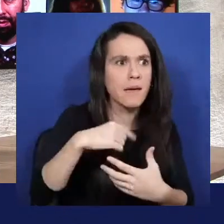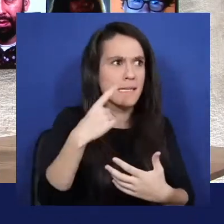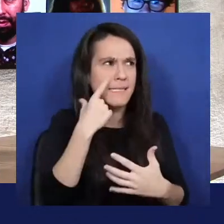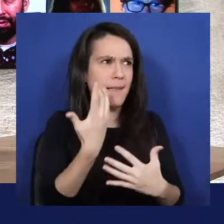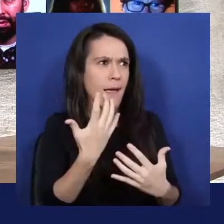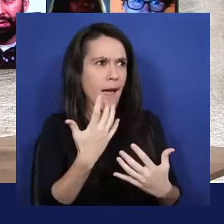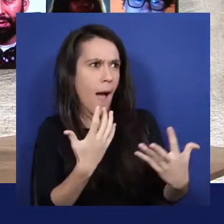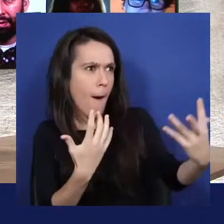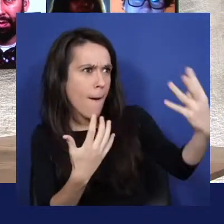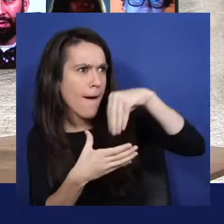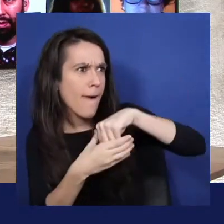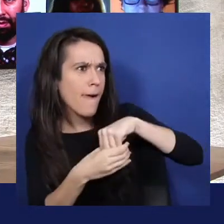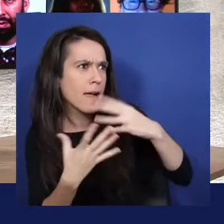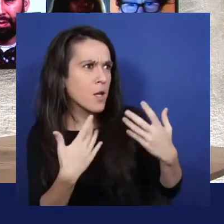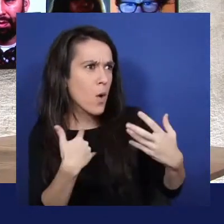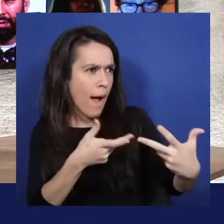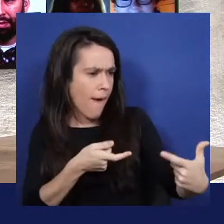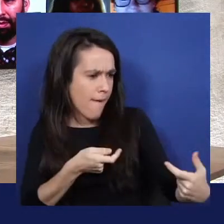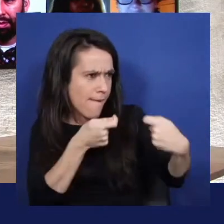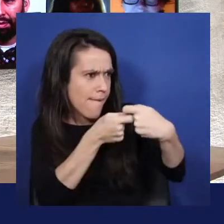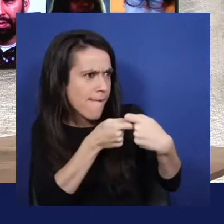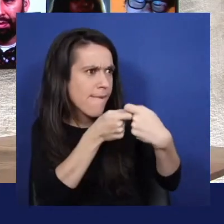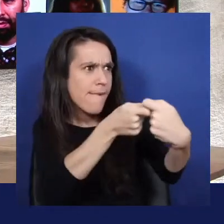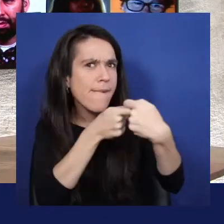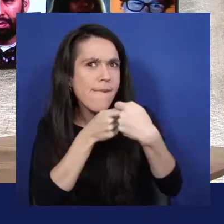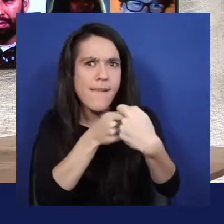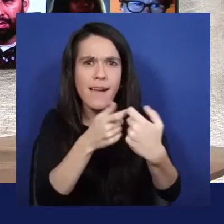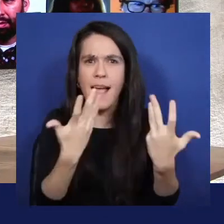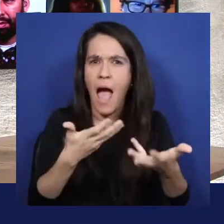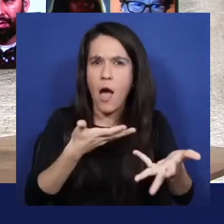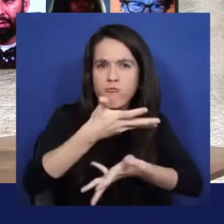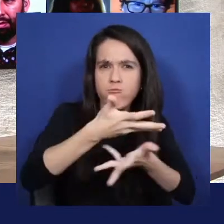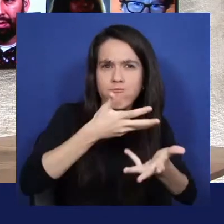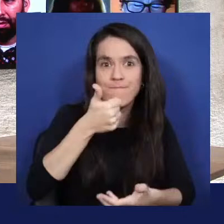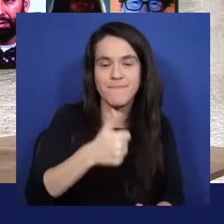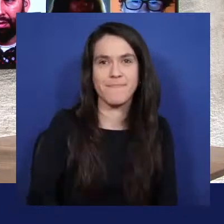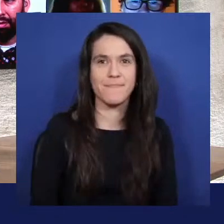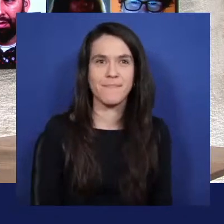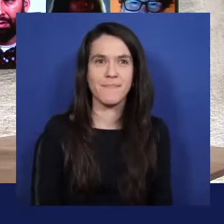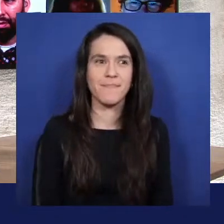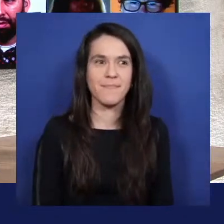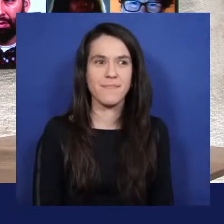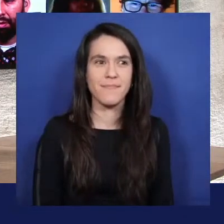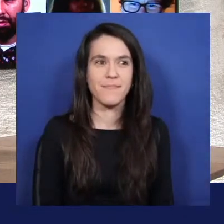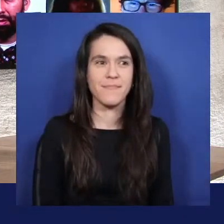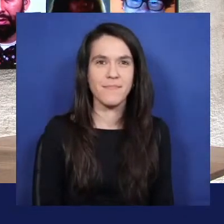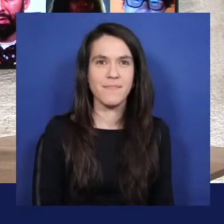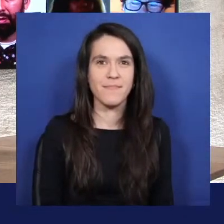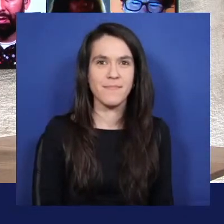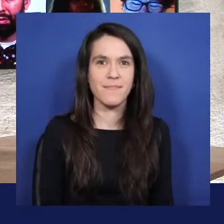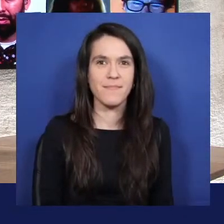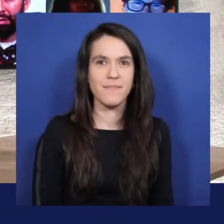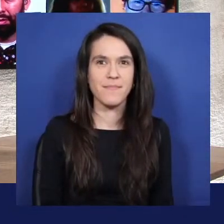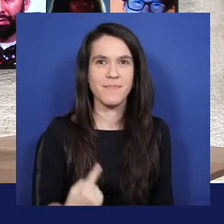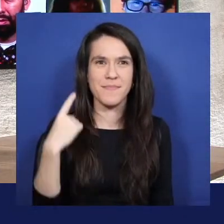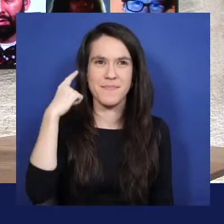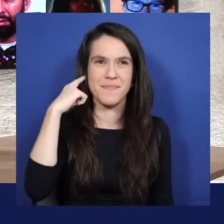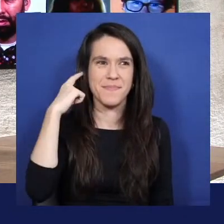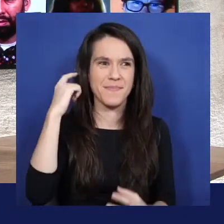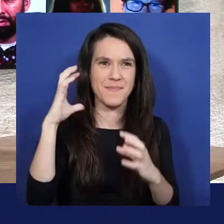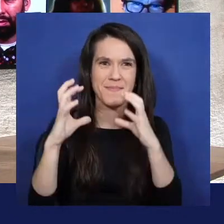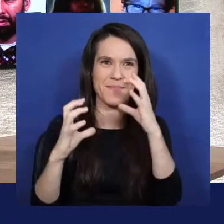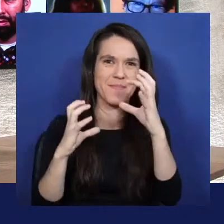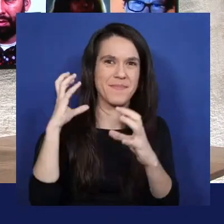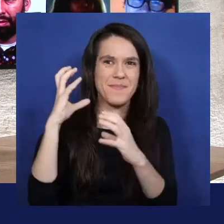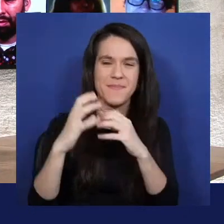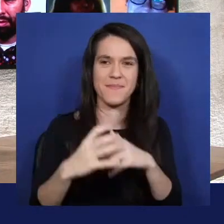your own code, improving things. But yeah, I would take it step by step. I